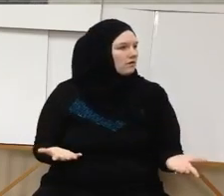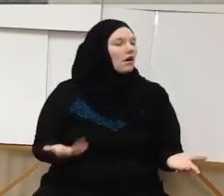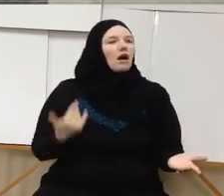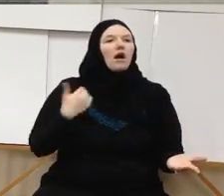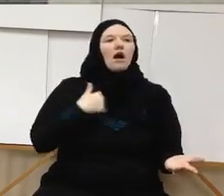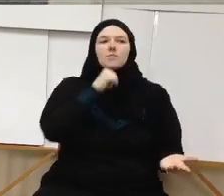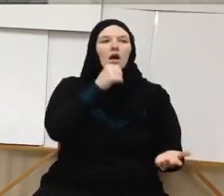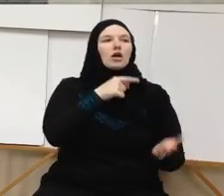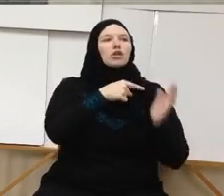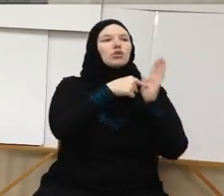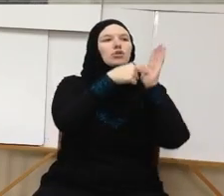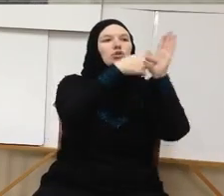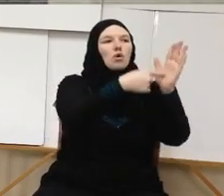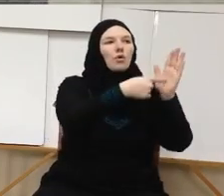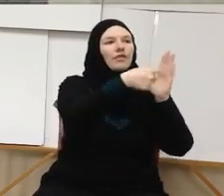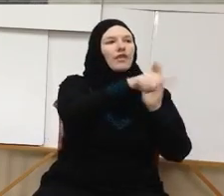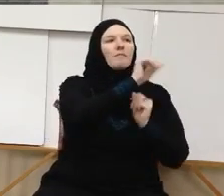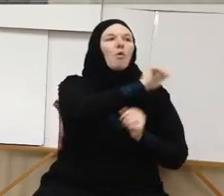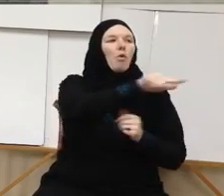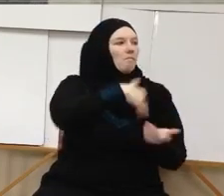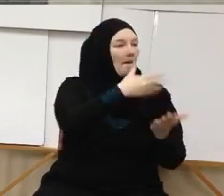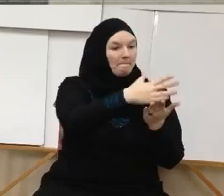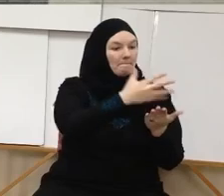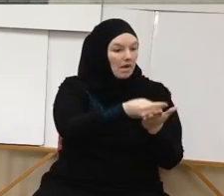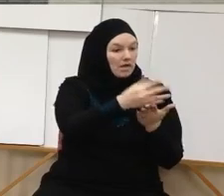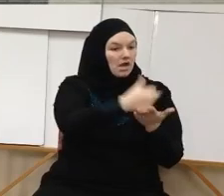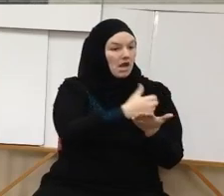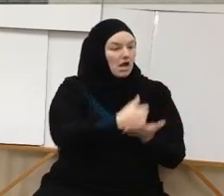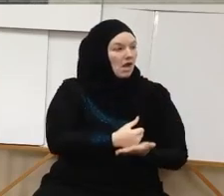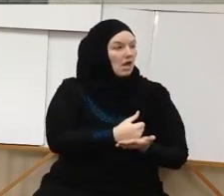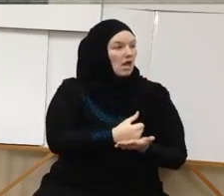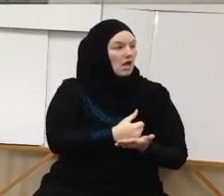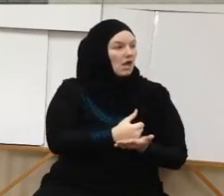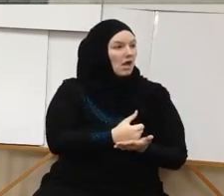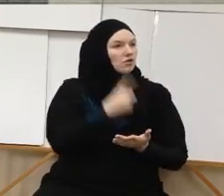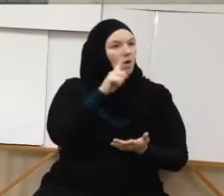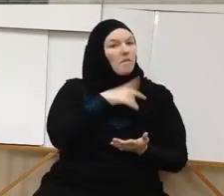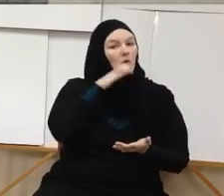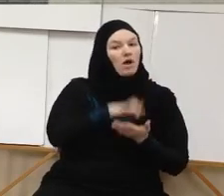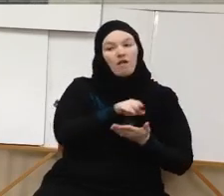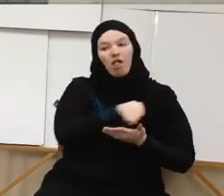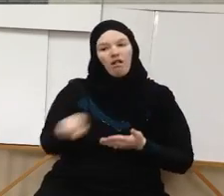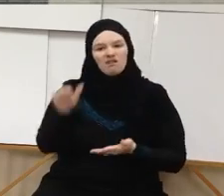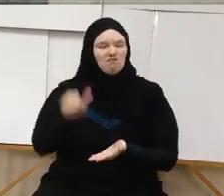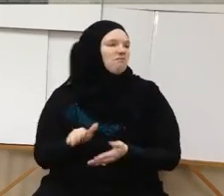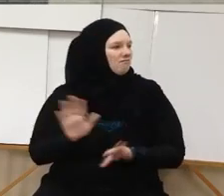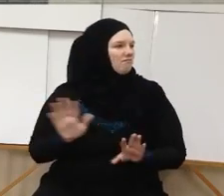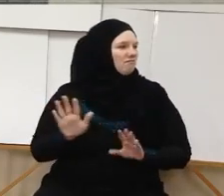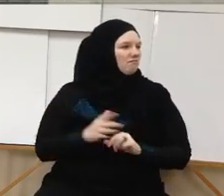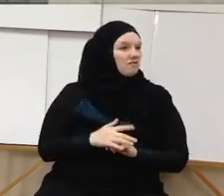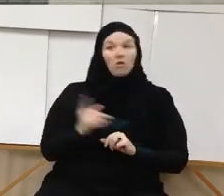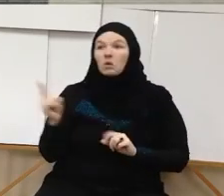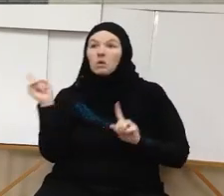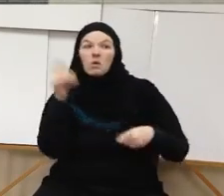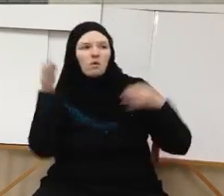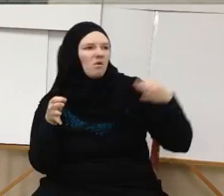not going to show them all my income, so I'm going to pay less. She thinks she's getting more by going to the court? No, no, no.